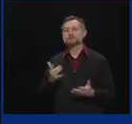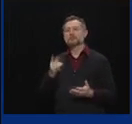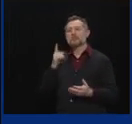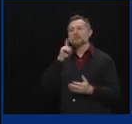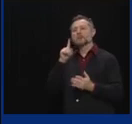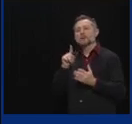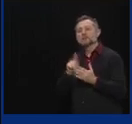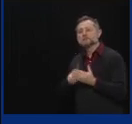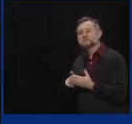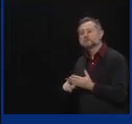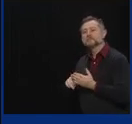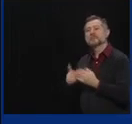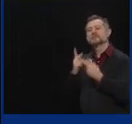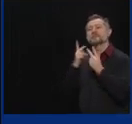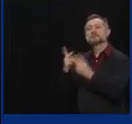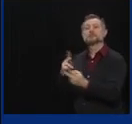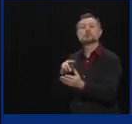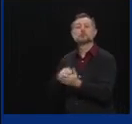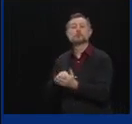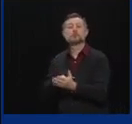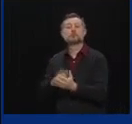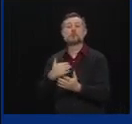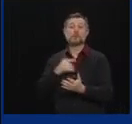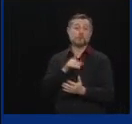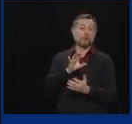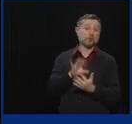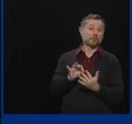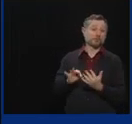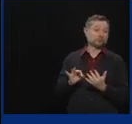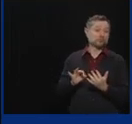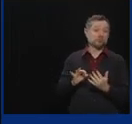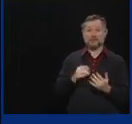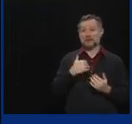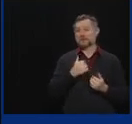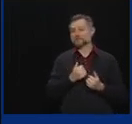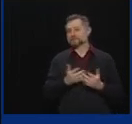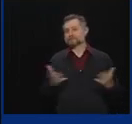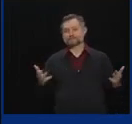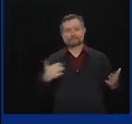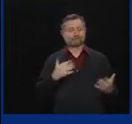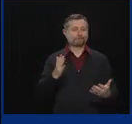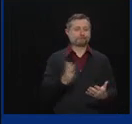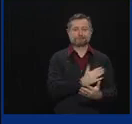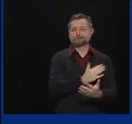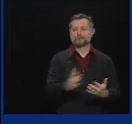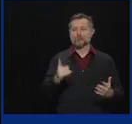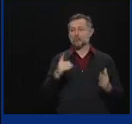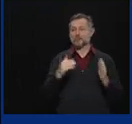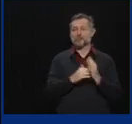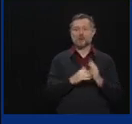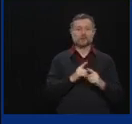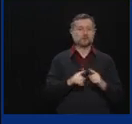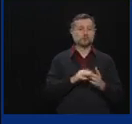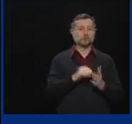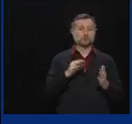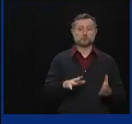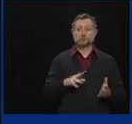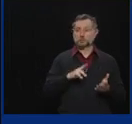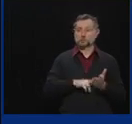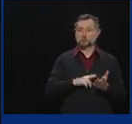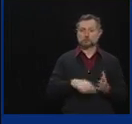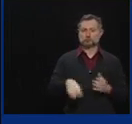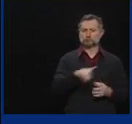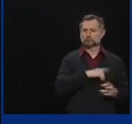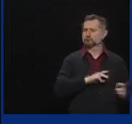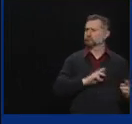options as well? And then also I have everything from 1,000 student nurses who are ready to be deployed like this.